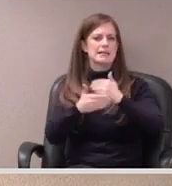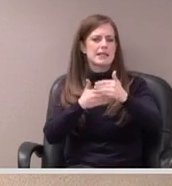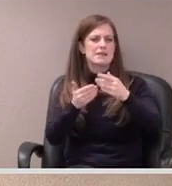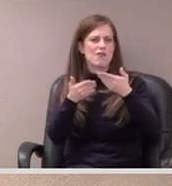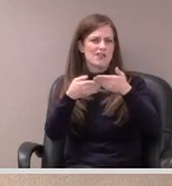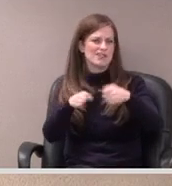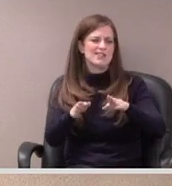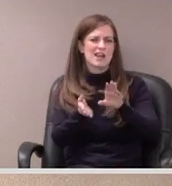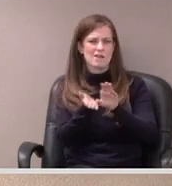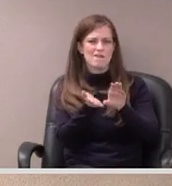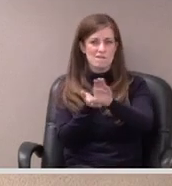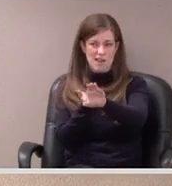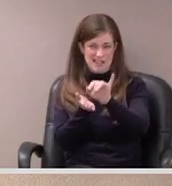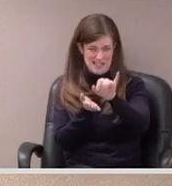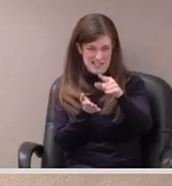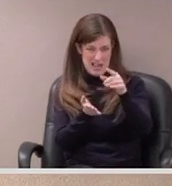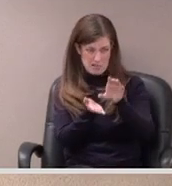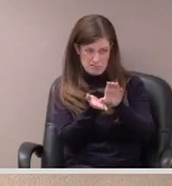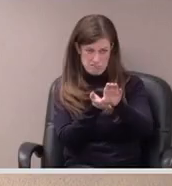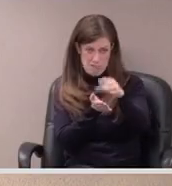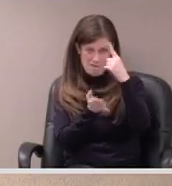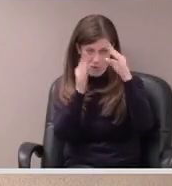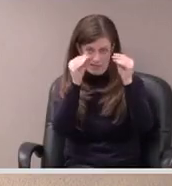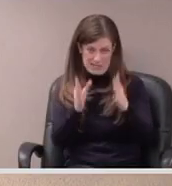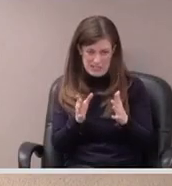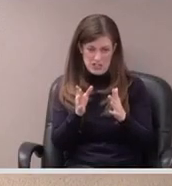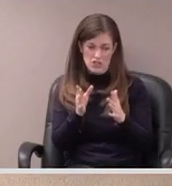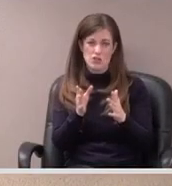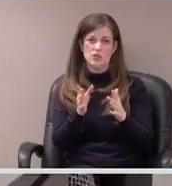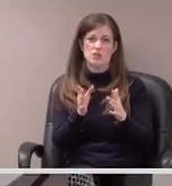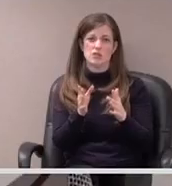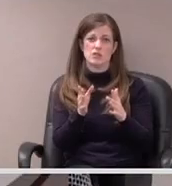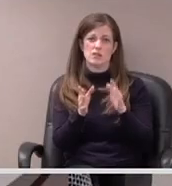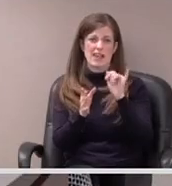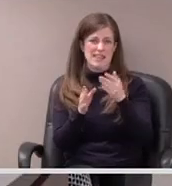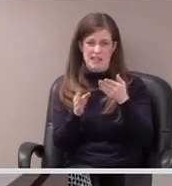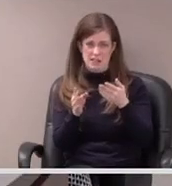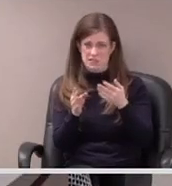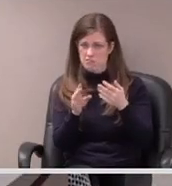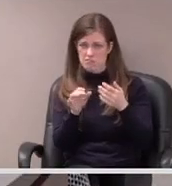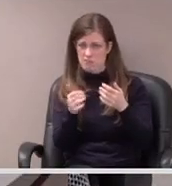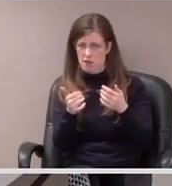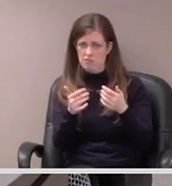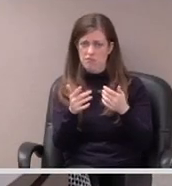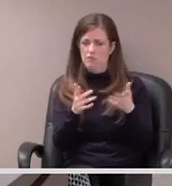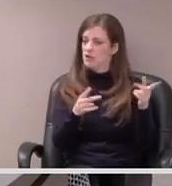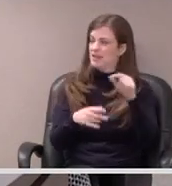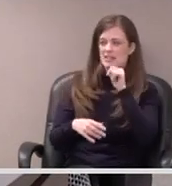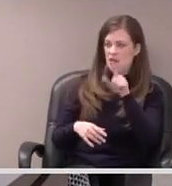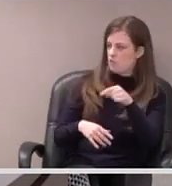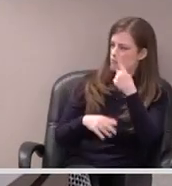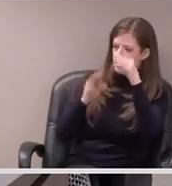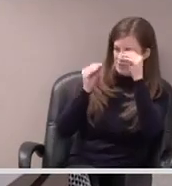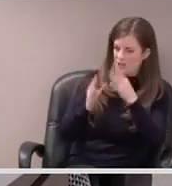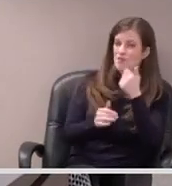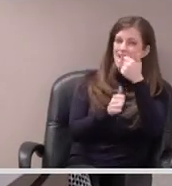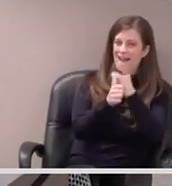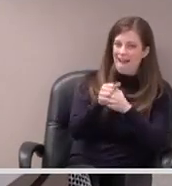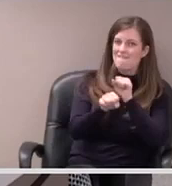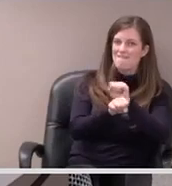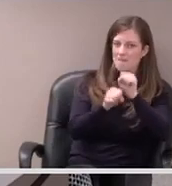coming from the teachers we currently have and then moving through the current steps? It's not just teachers. Okay. It's every